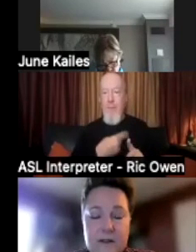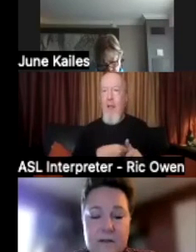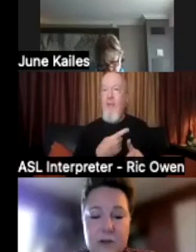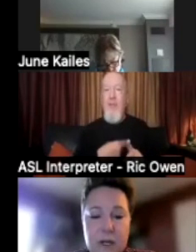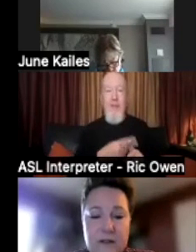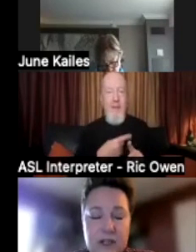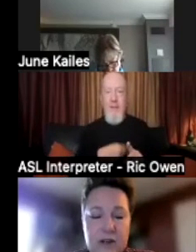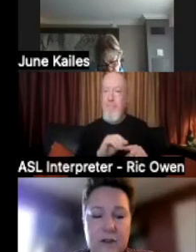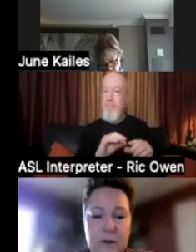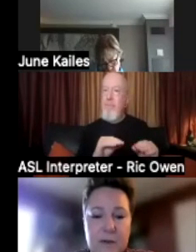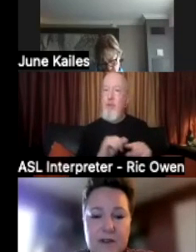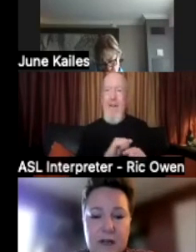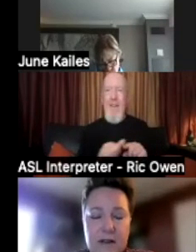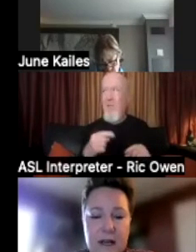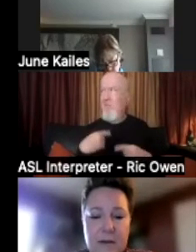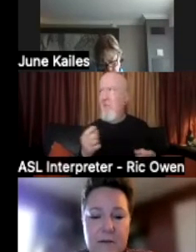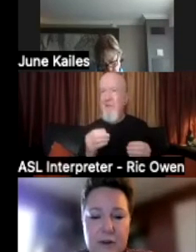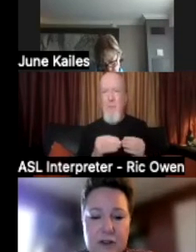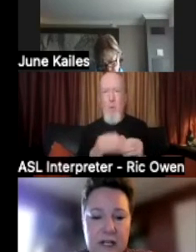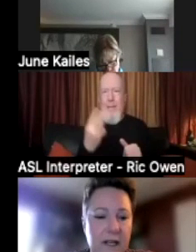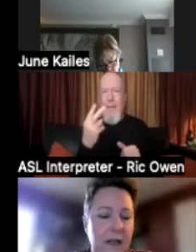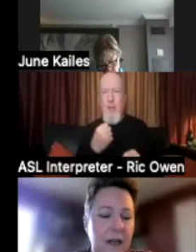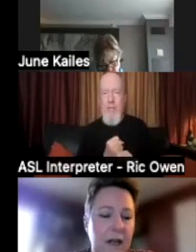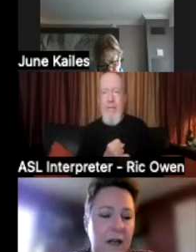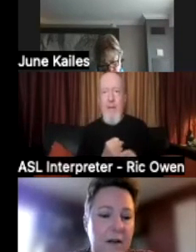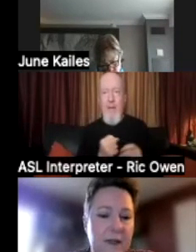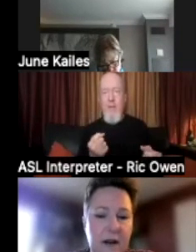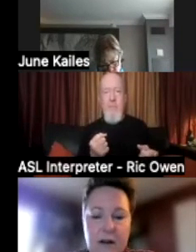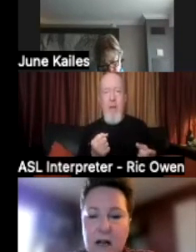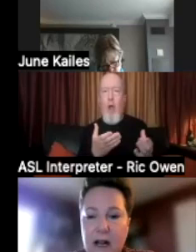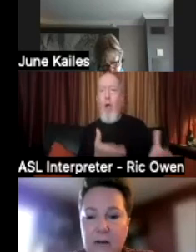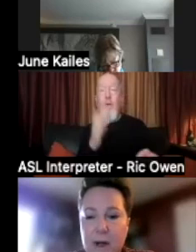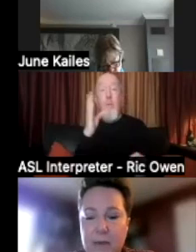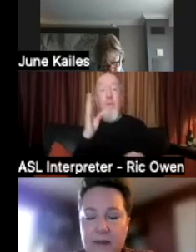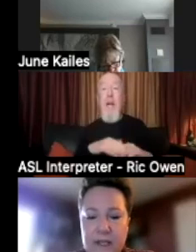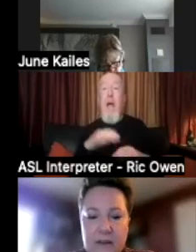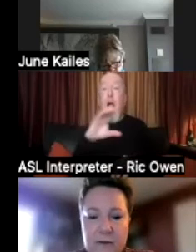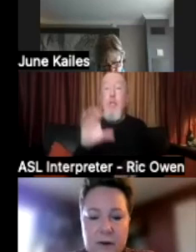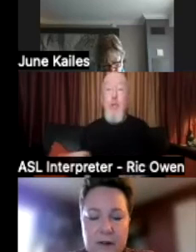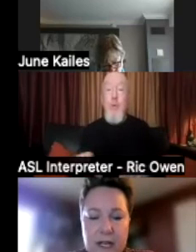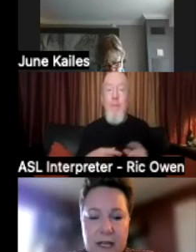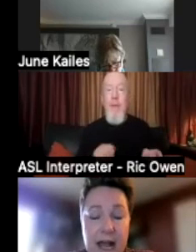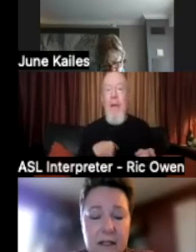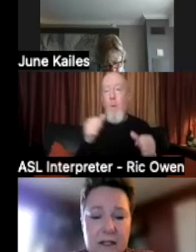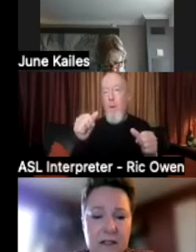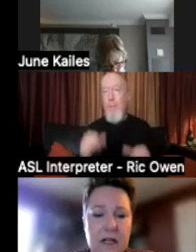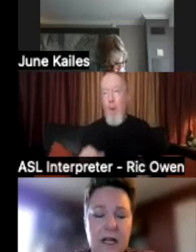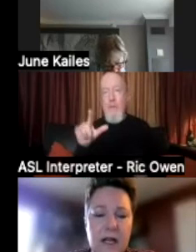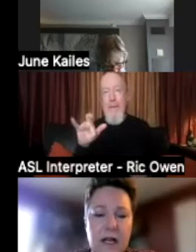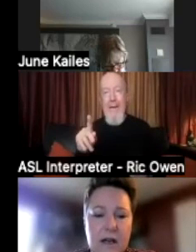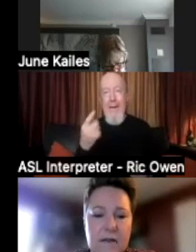last 2+ years, we've been doing them virtually. They're on, I'll put the link for the